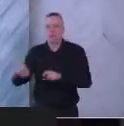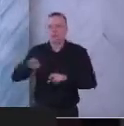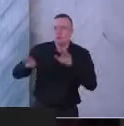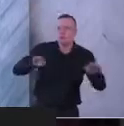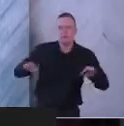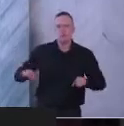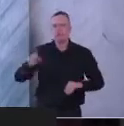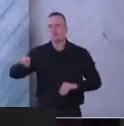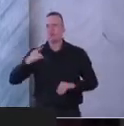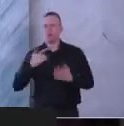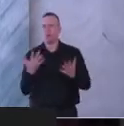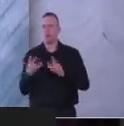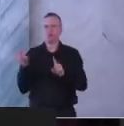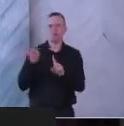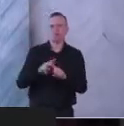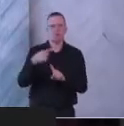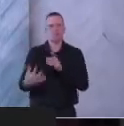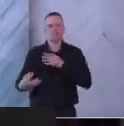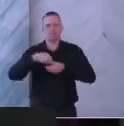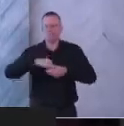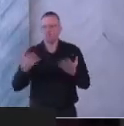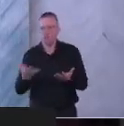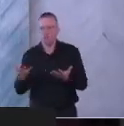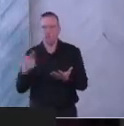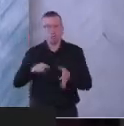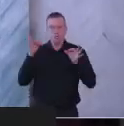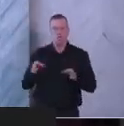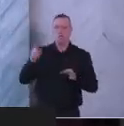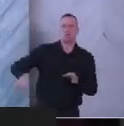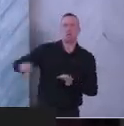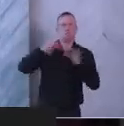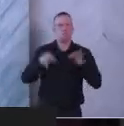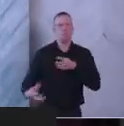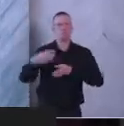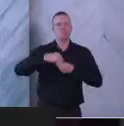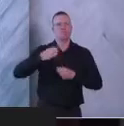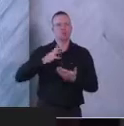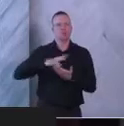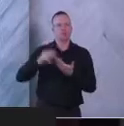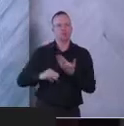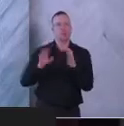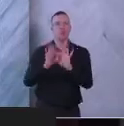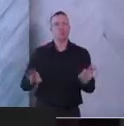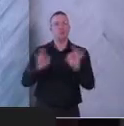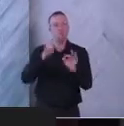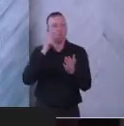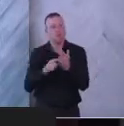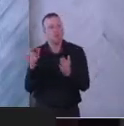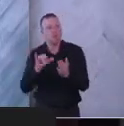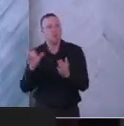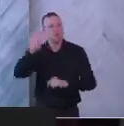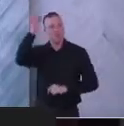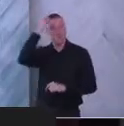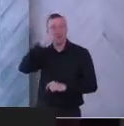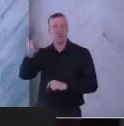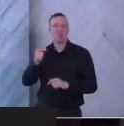what do you think is relevant for us to teach in the Canadian curriculum? We have to come to a realization also that the federal government doesn't